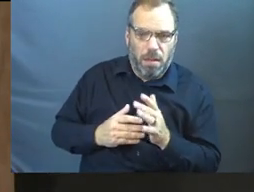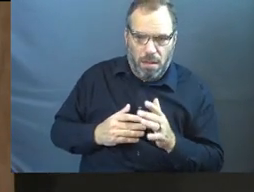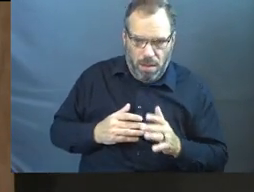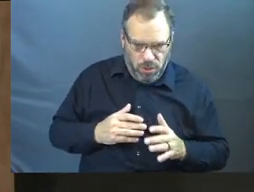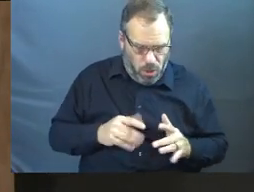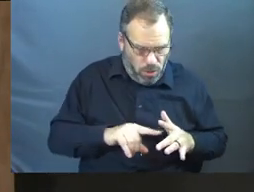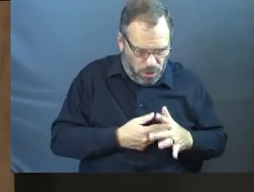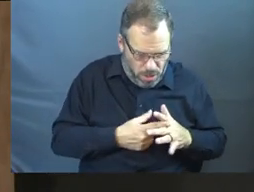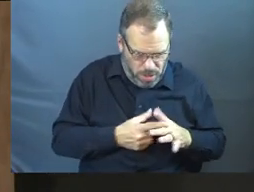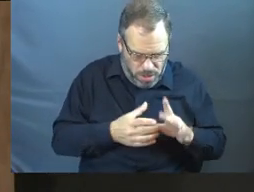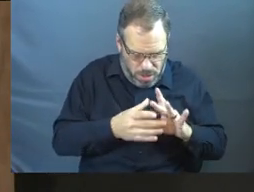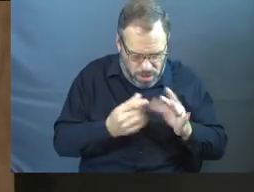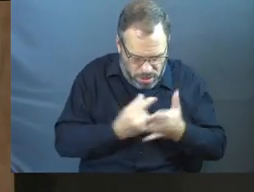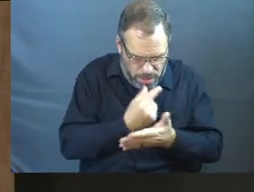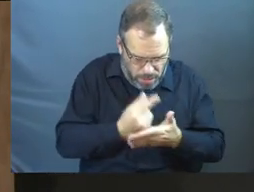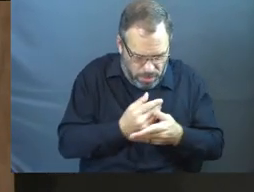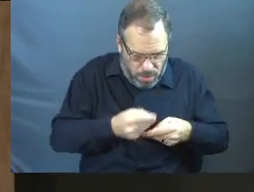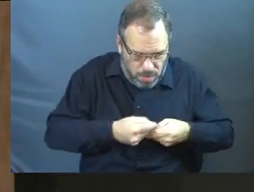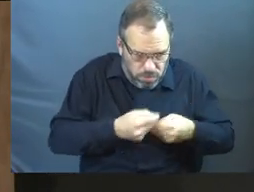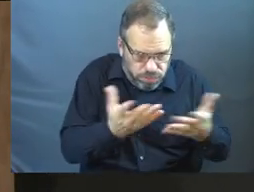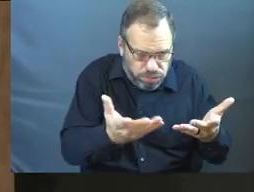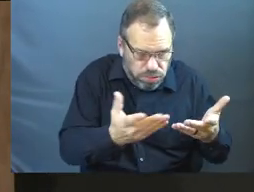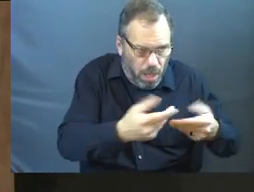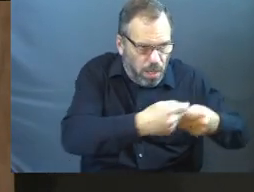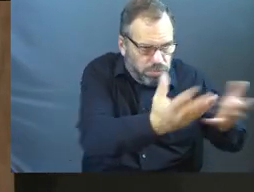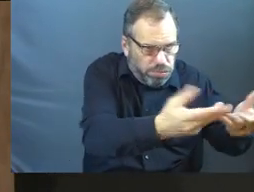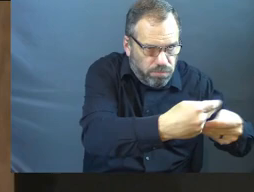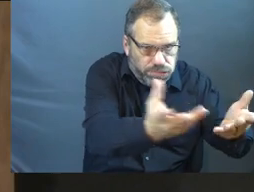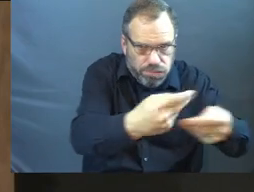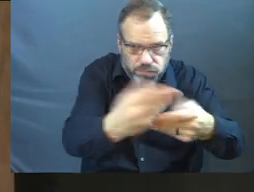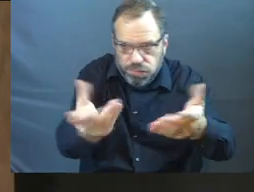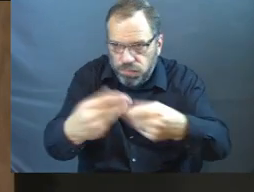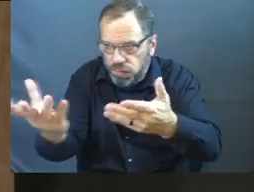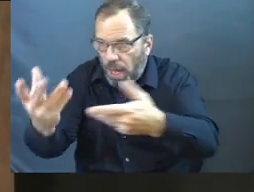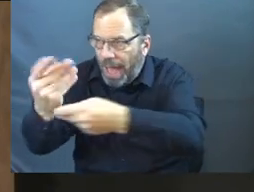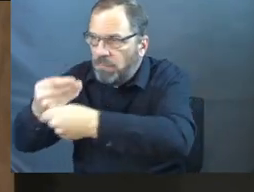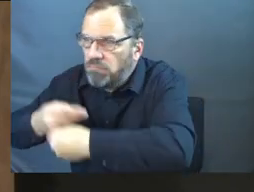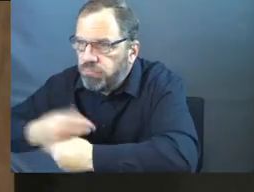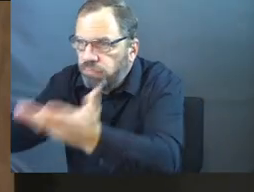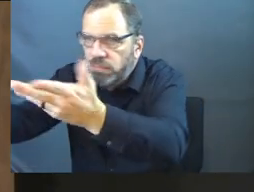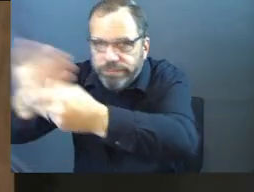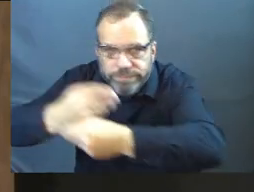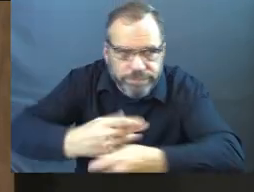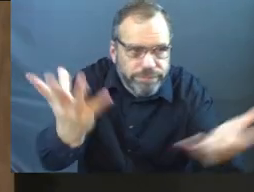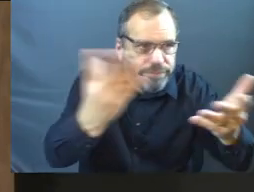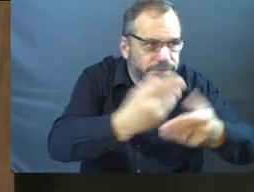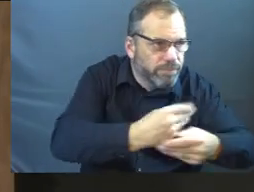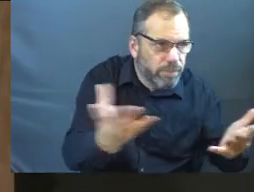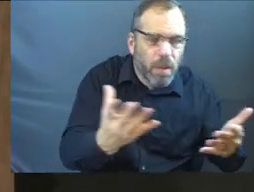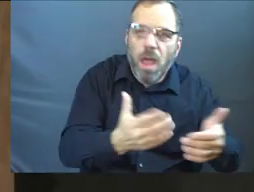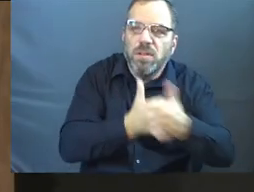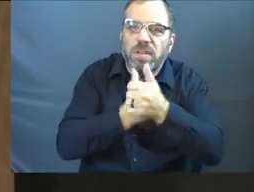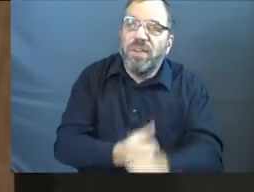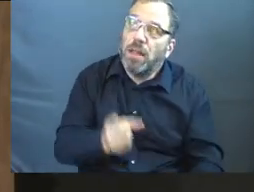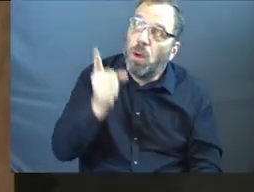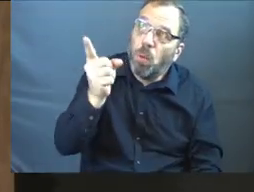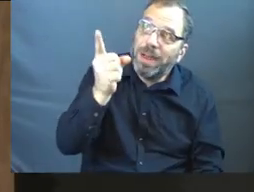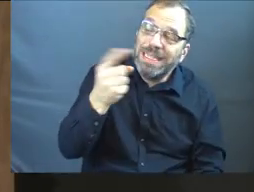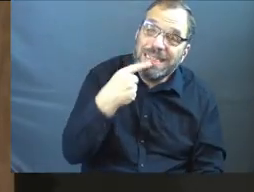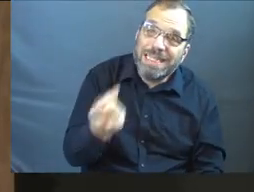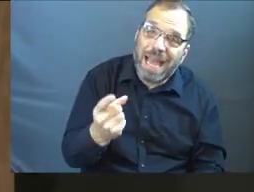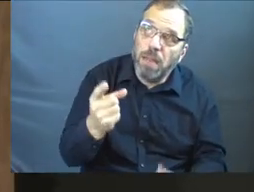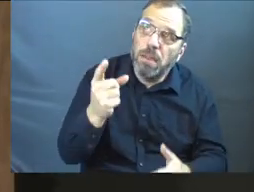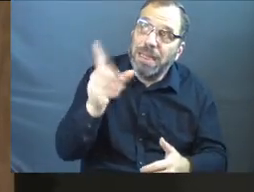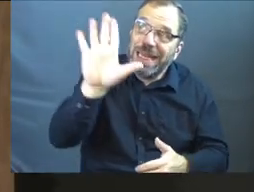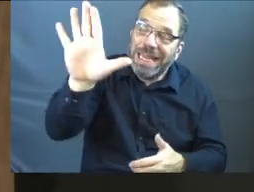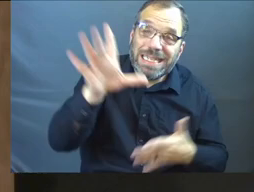spread the good news of Jesus's birth to so many others. God used them because of their obedience to step into what he was doing, to follow his